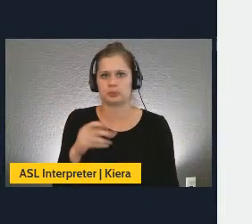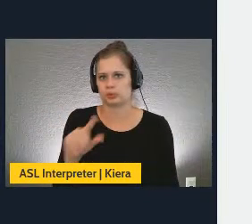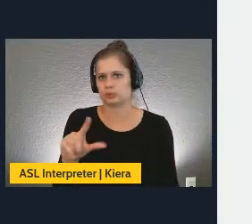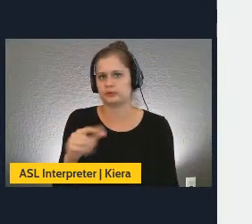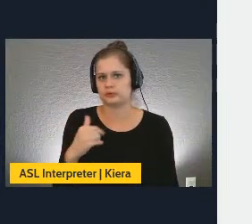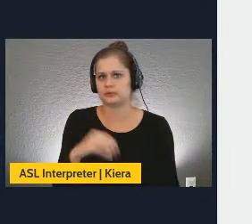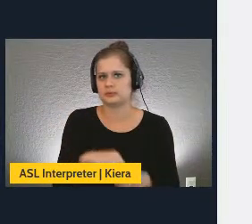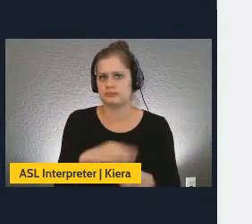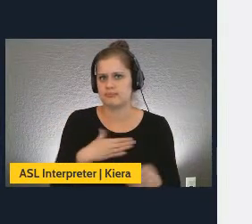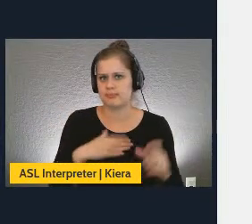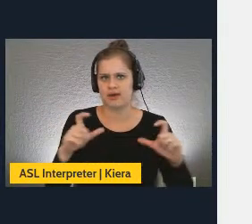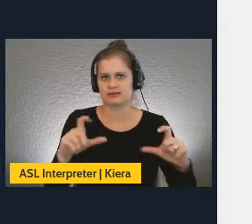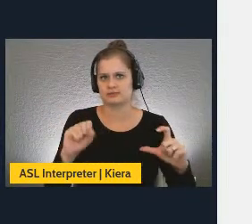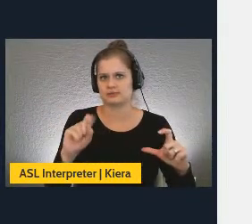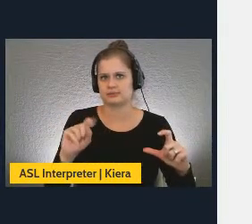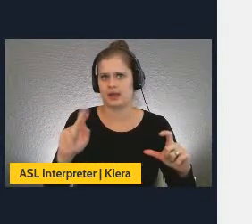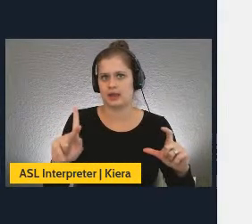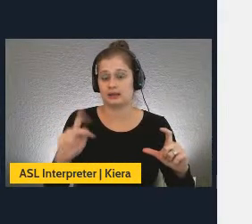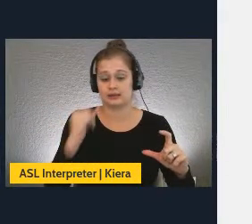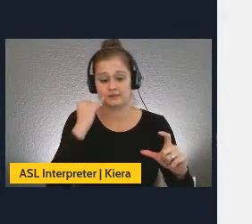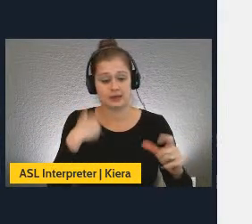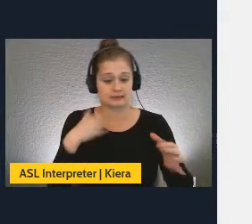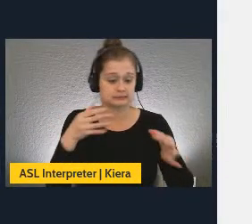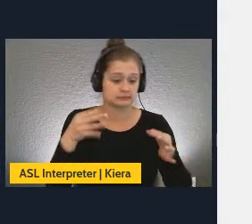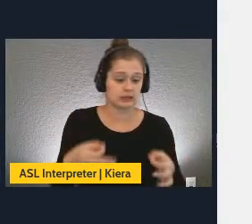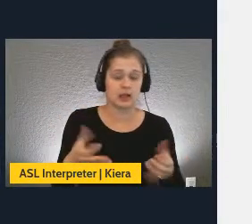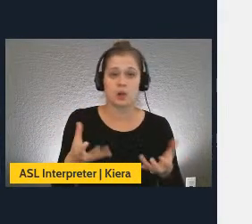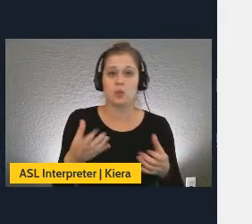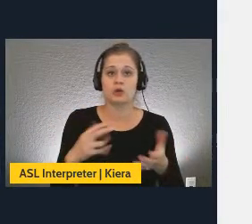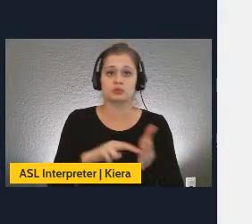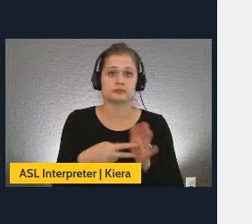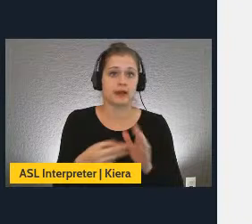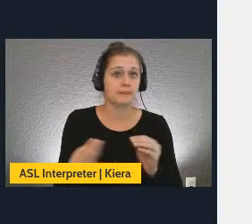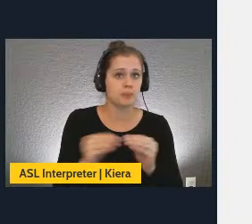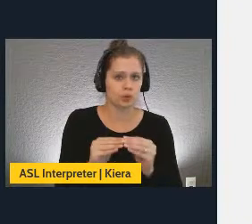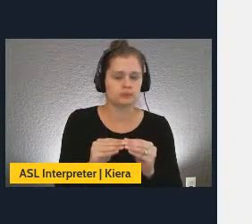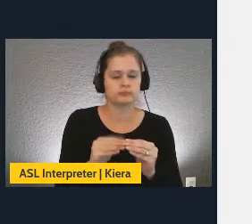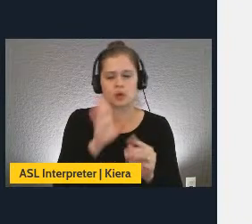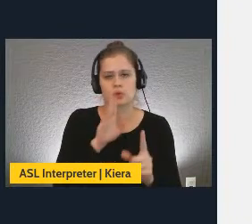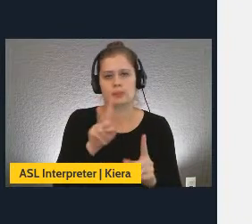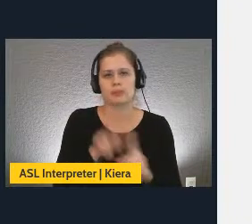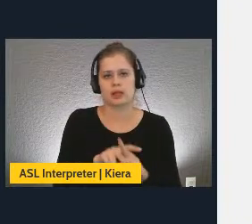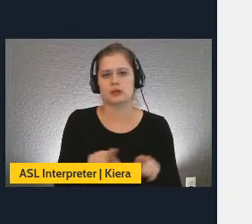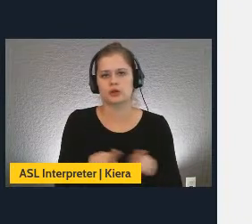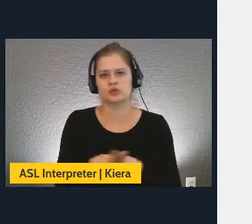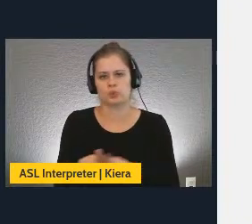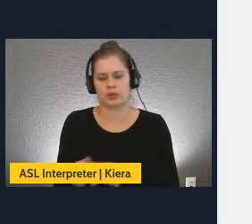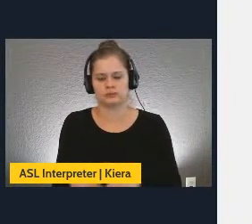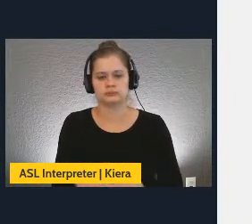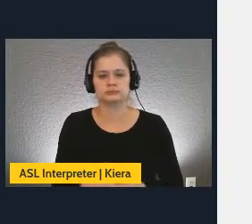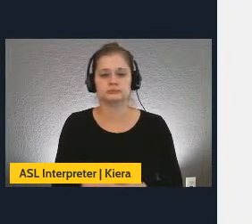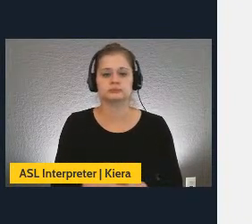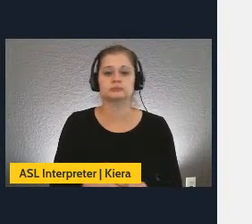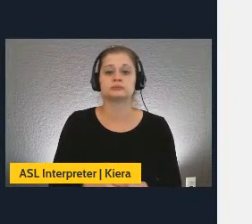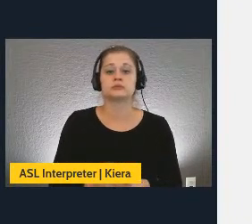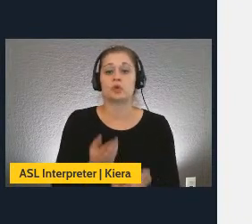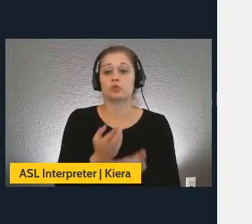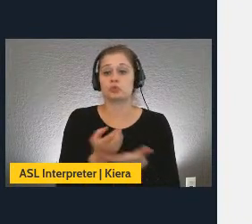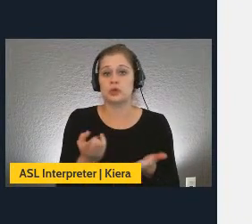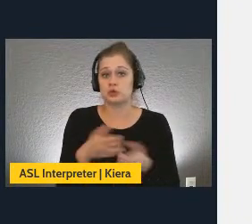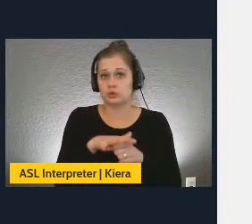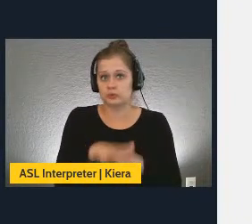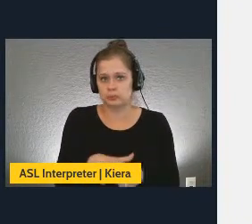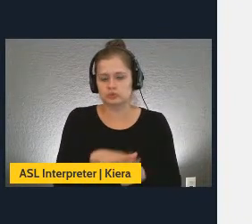more, the suppression would apply there as well. Resource suppressions are applied to individual resources within the